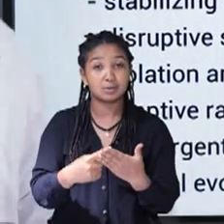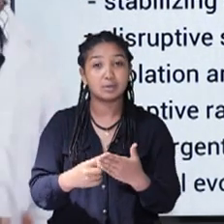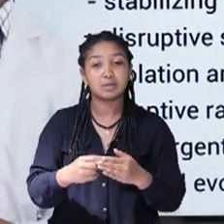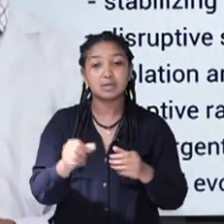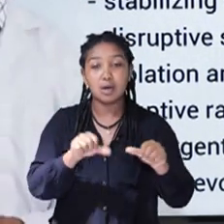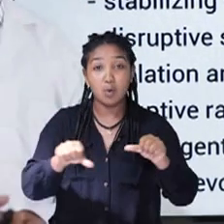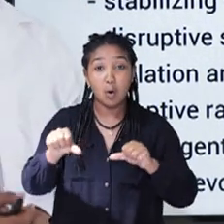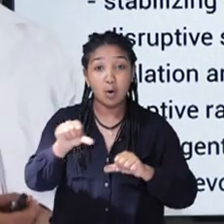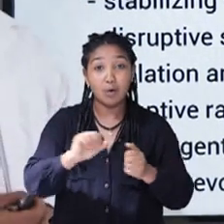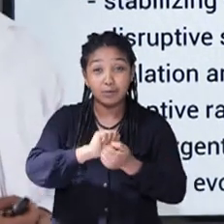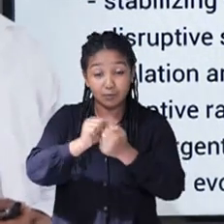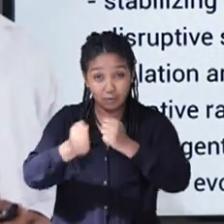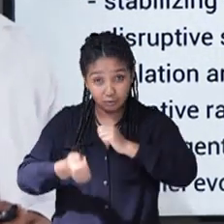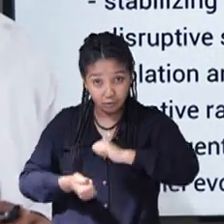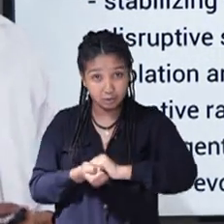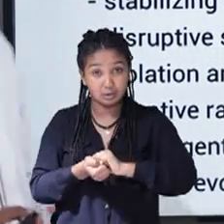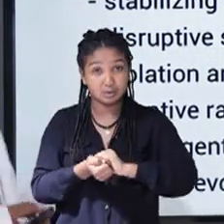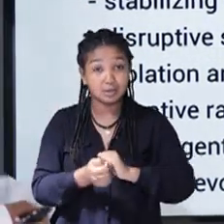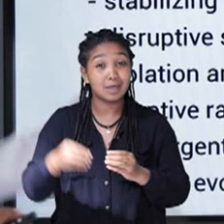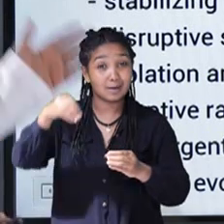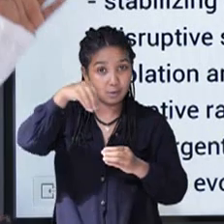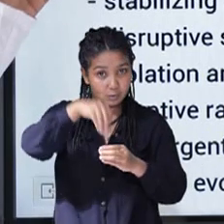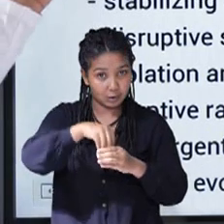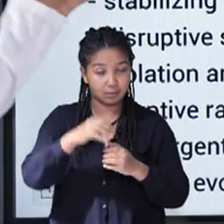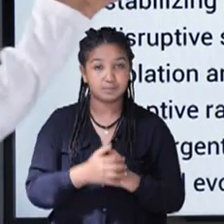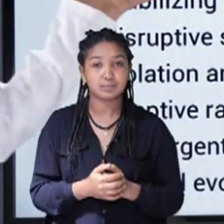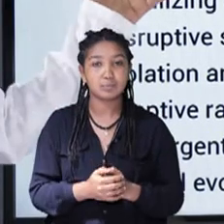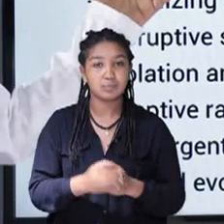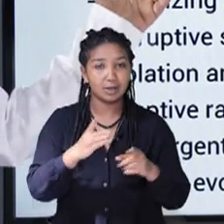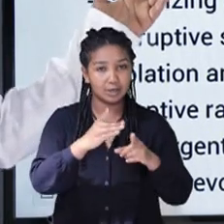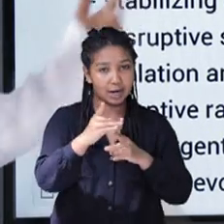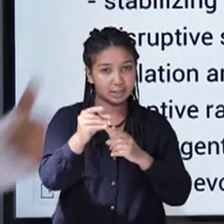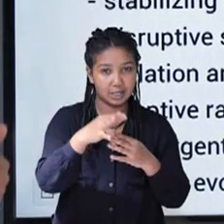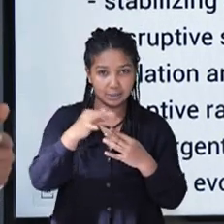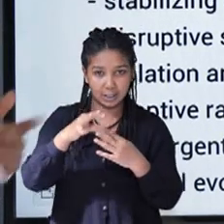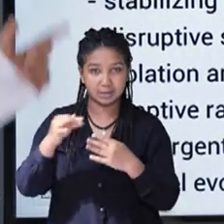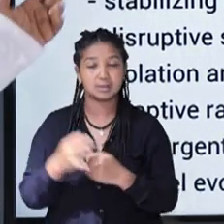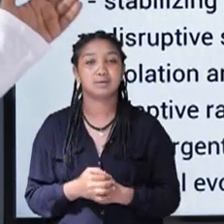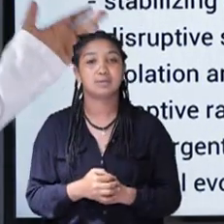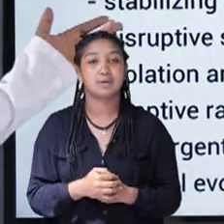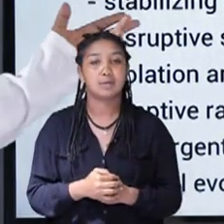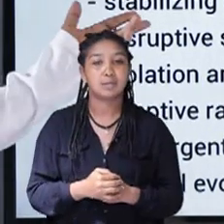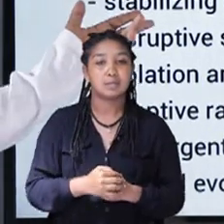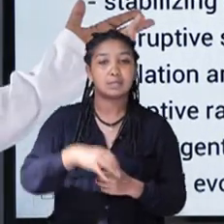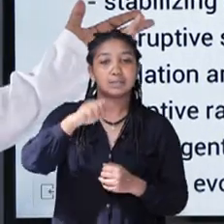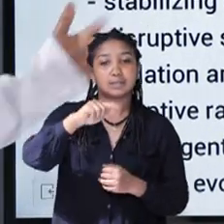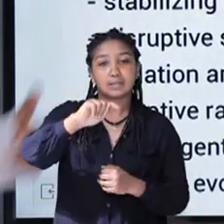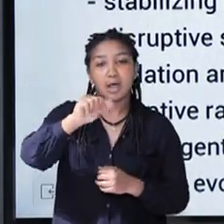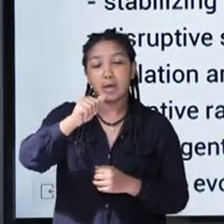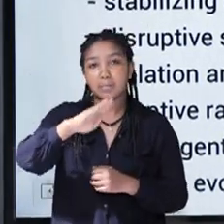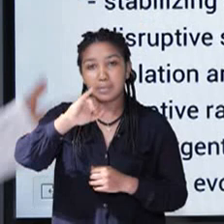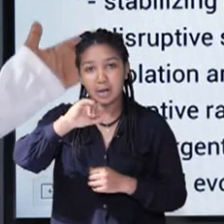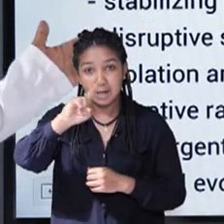role of evolution, including directional selection, stabilizing